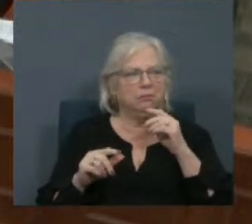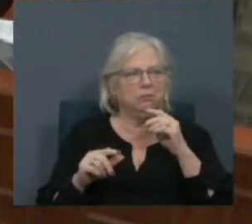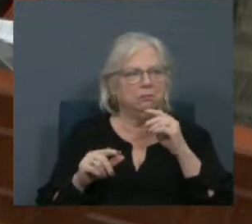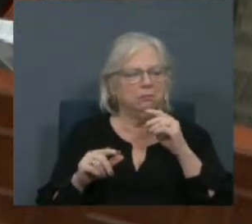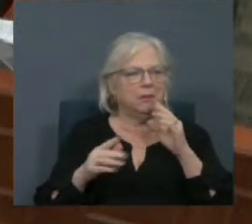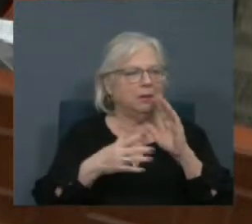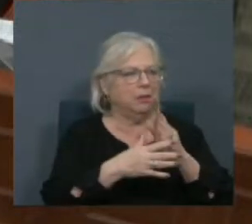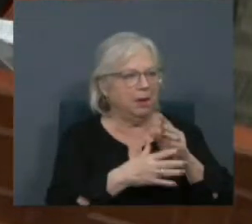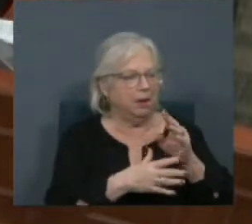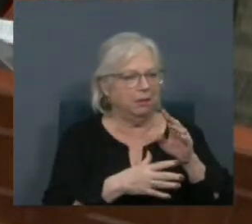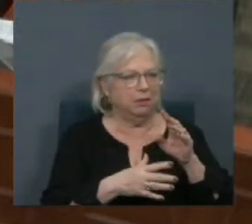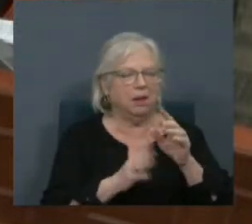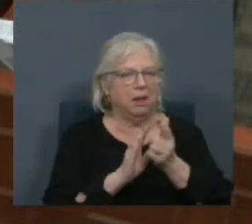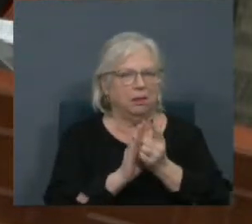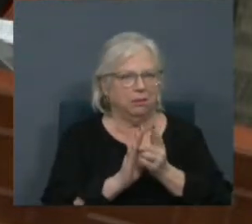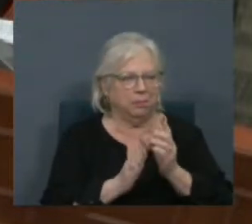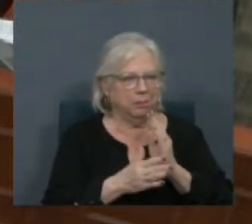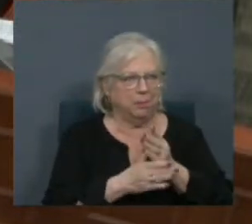Clerk.